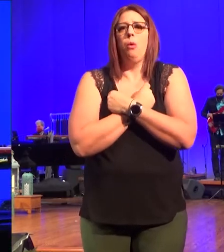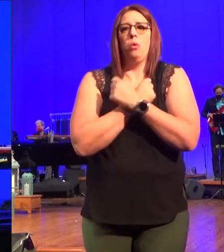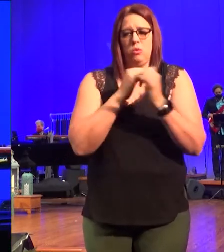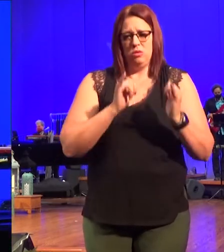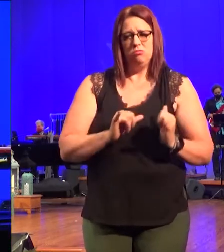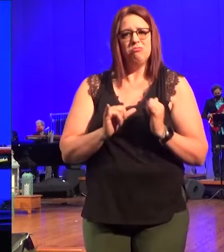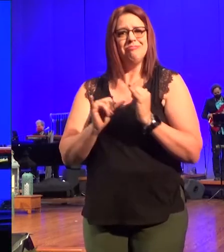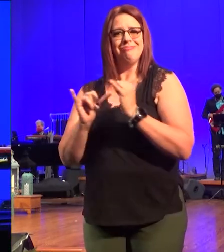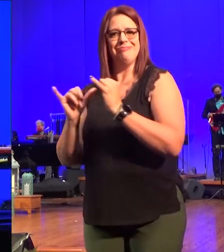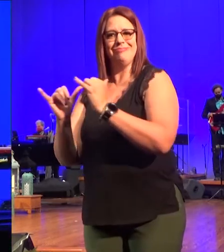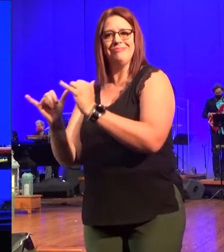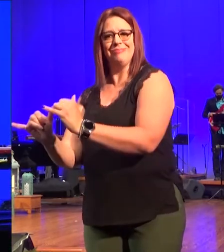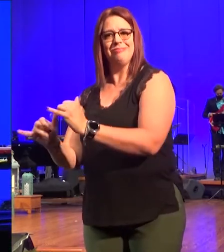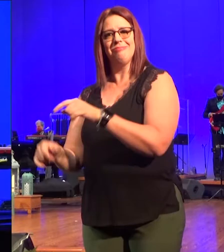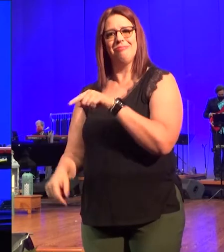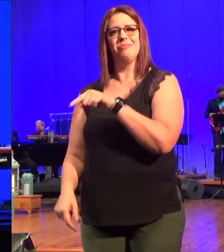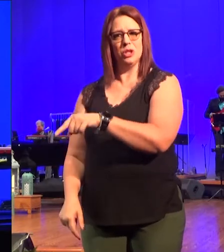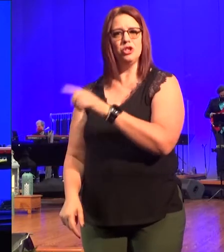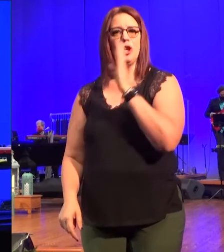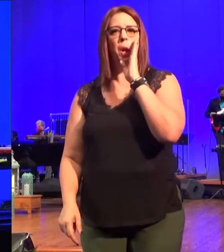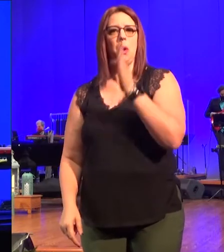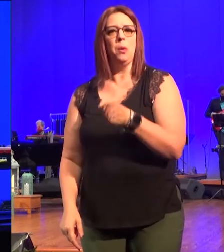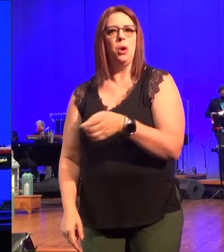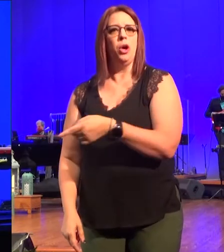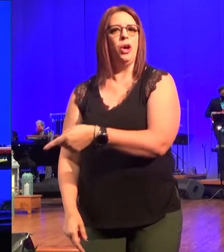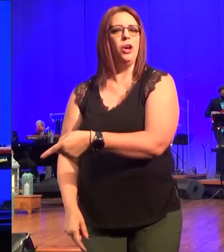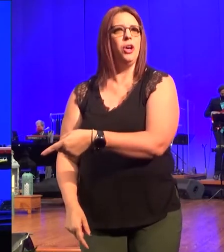like Bernadette would do.